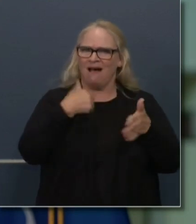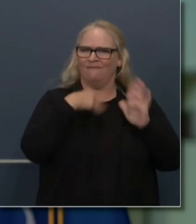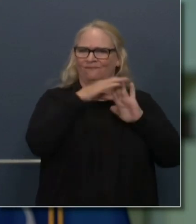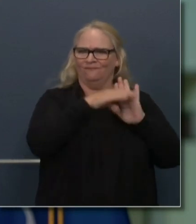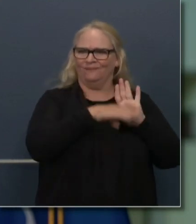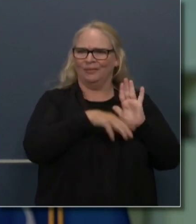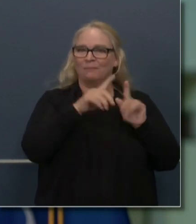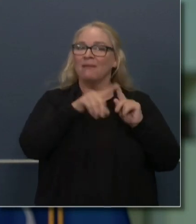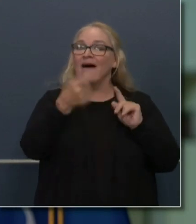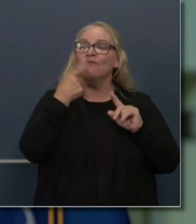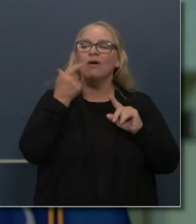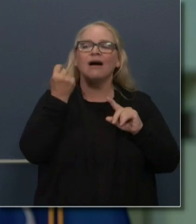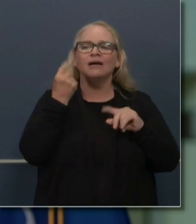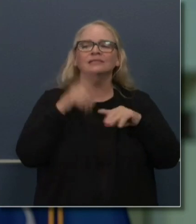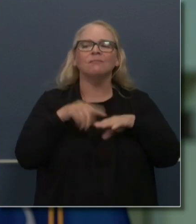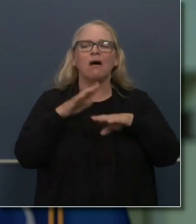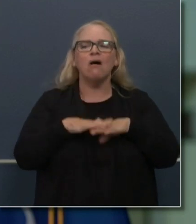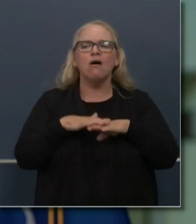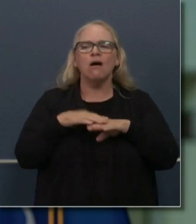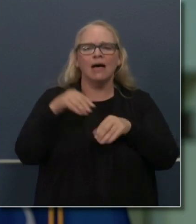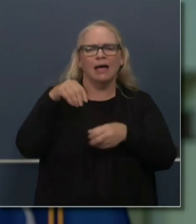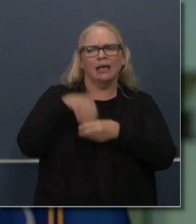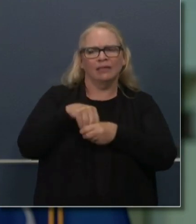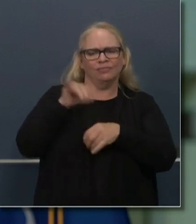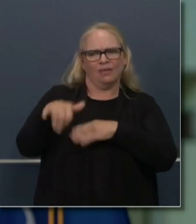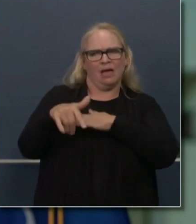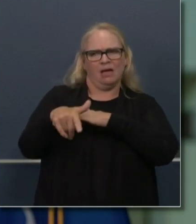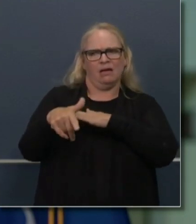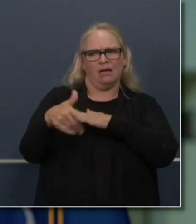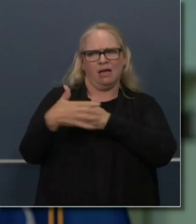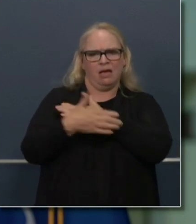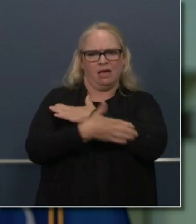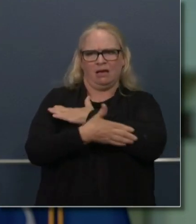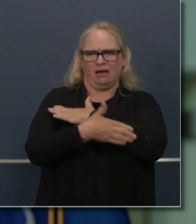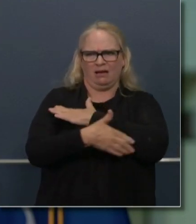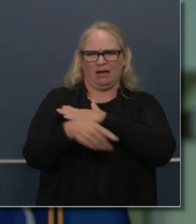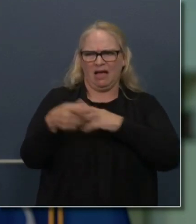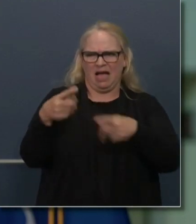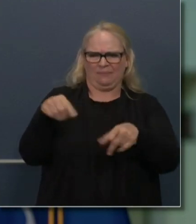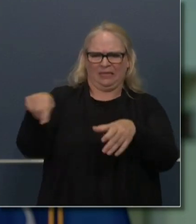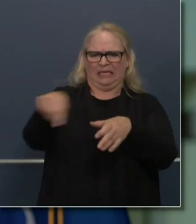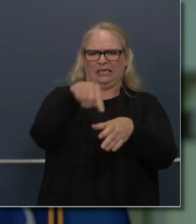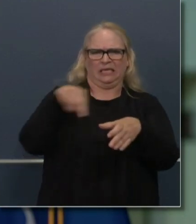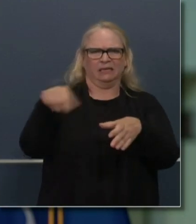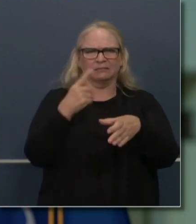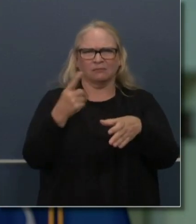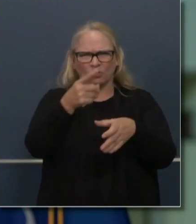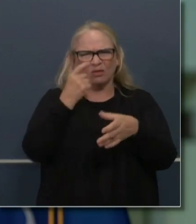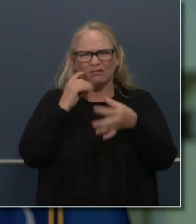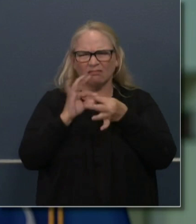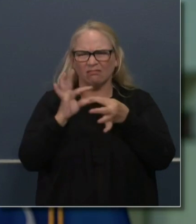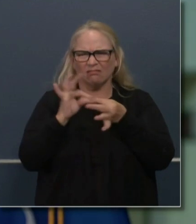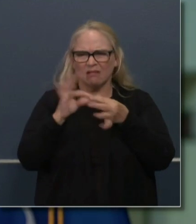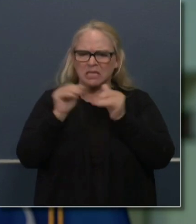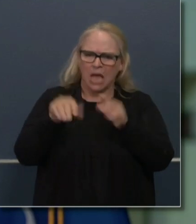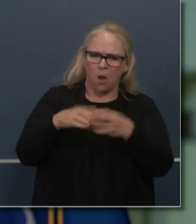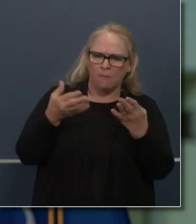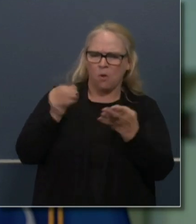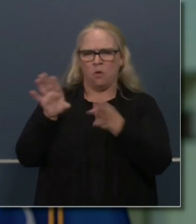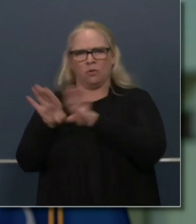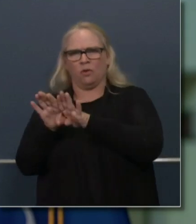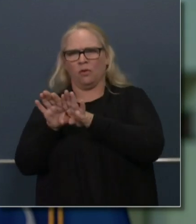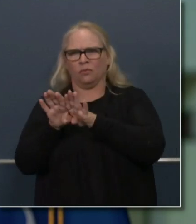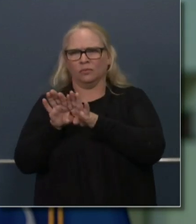on the ground, and to avoid a situation where schools are having to open up and close down and a lot of confusion, is